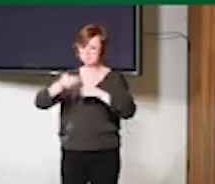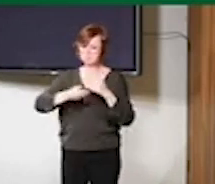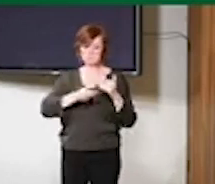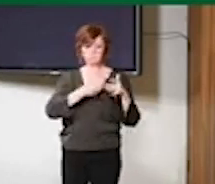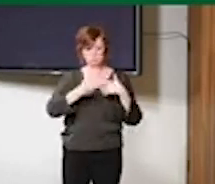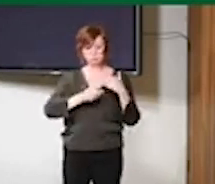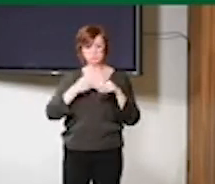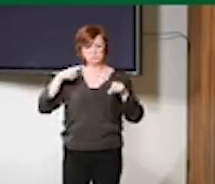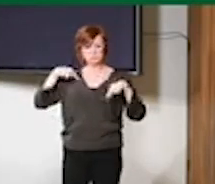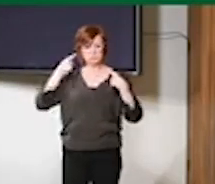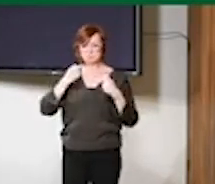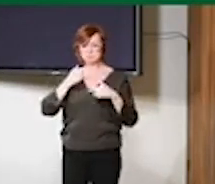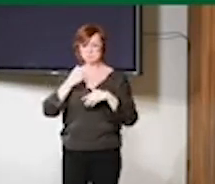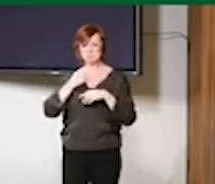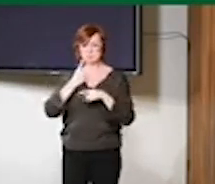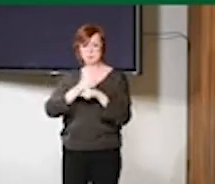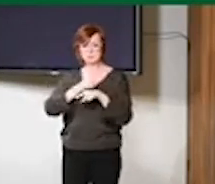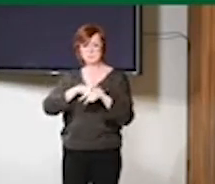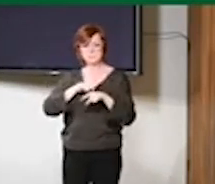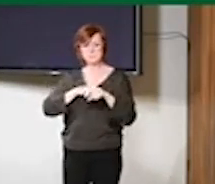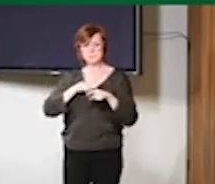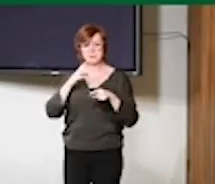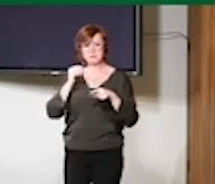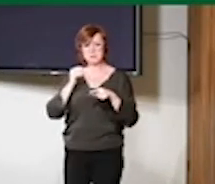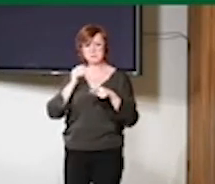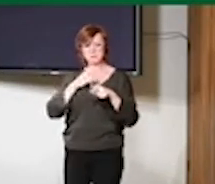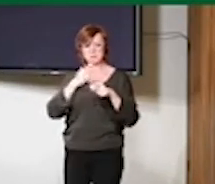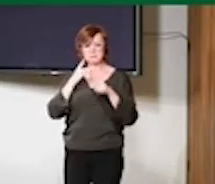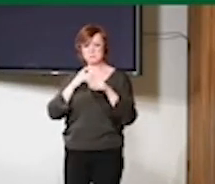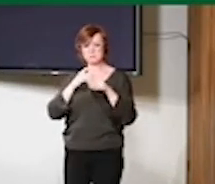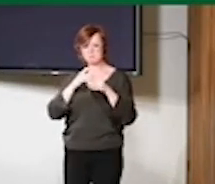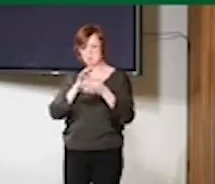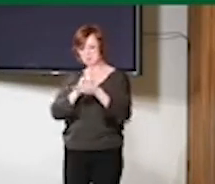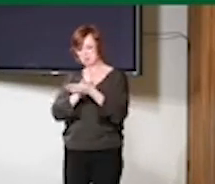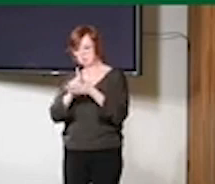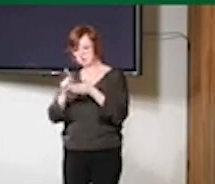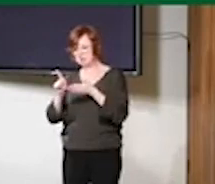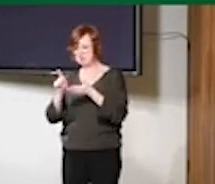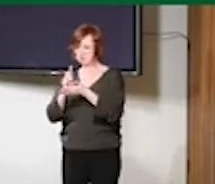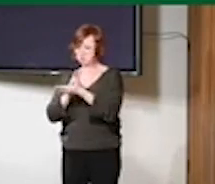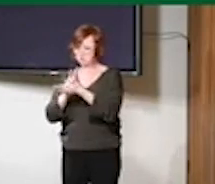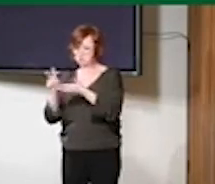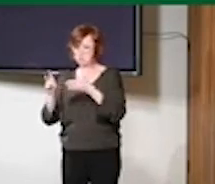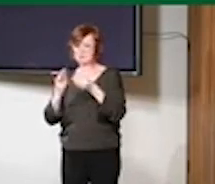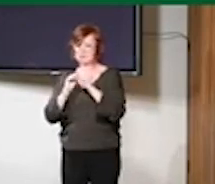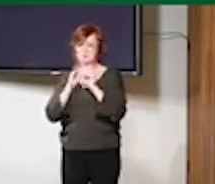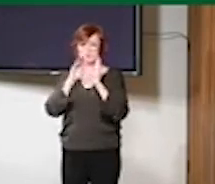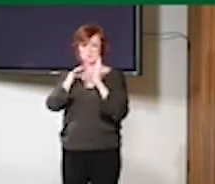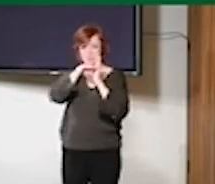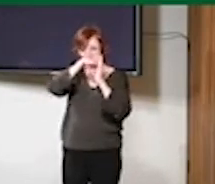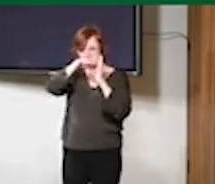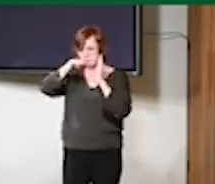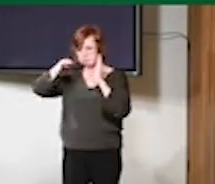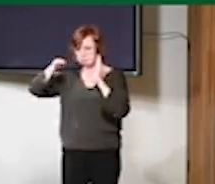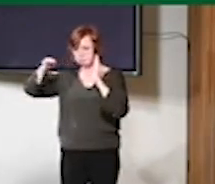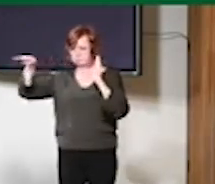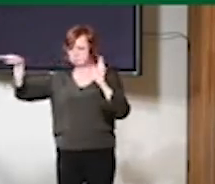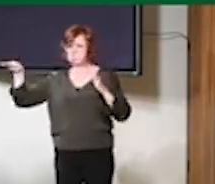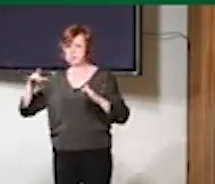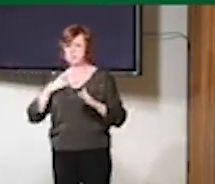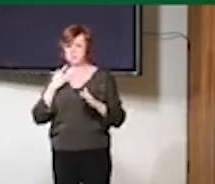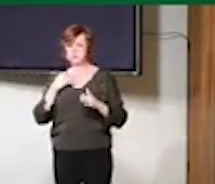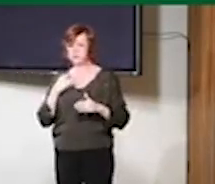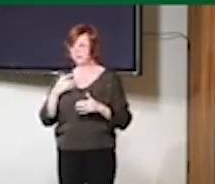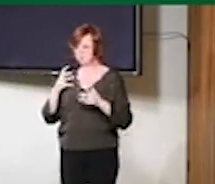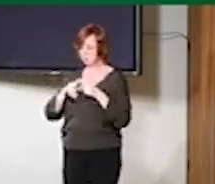we're hoping that will bear out in the numbers over the course of the next week to 2 weeks. Anything to add, Dr. Shahab? Yeah,